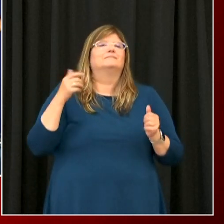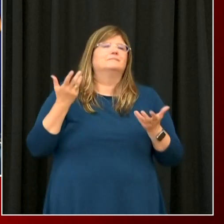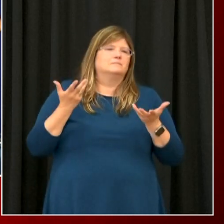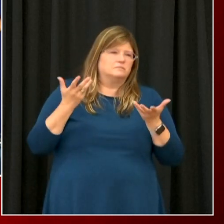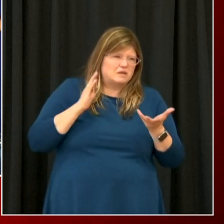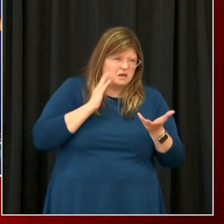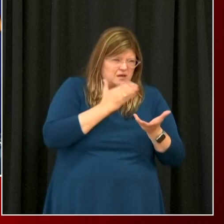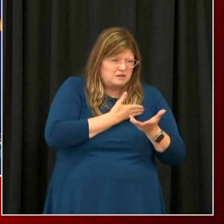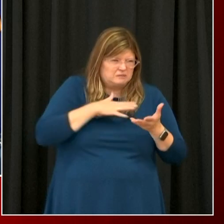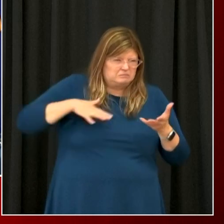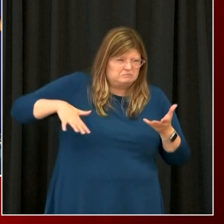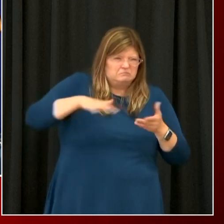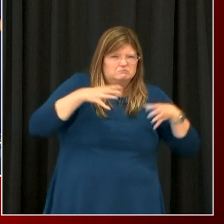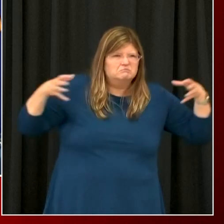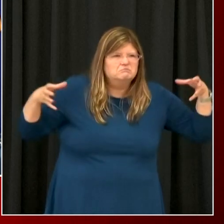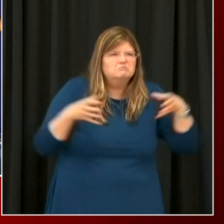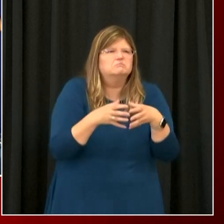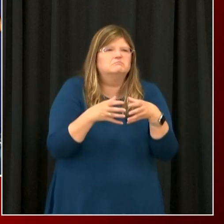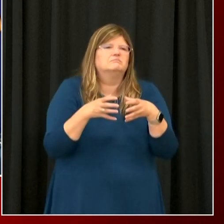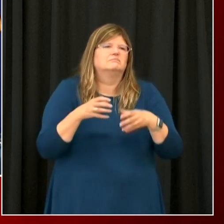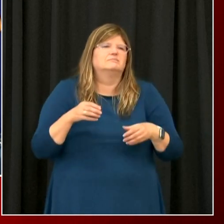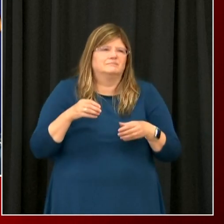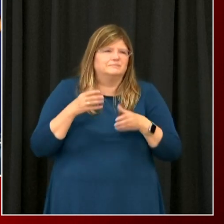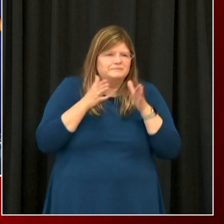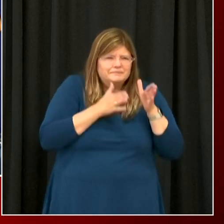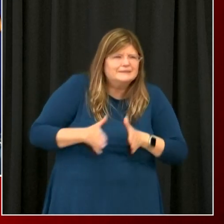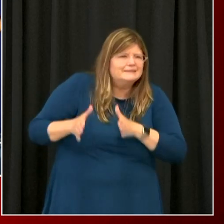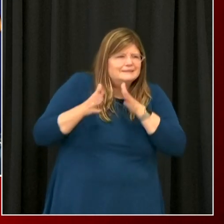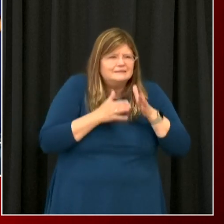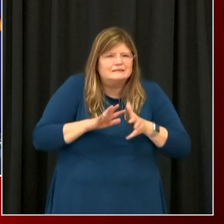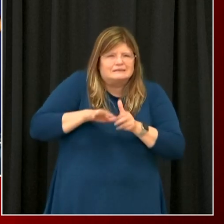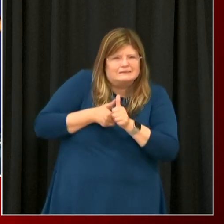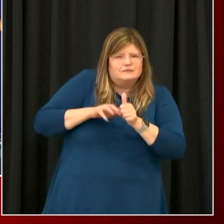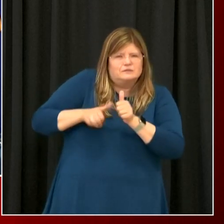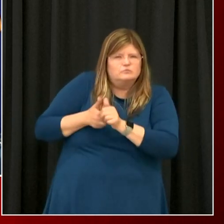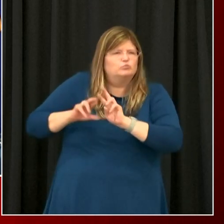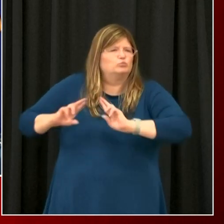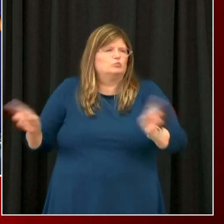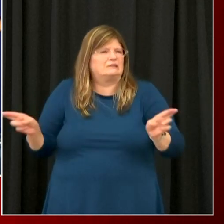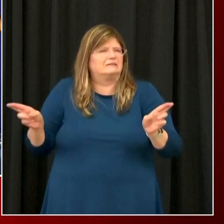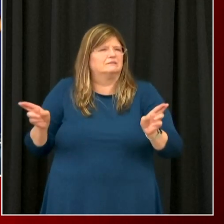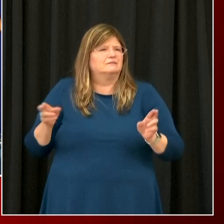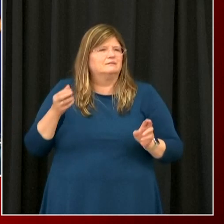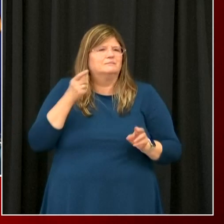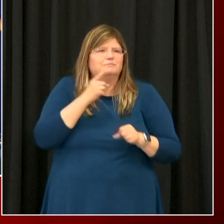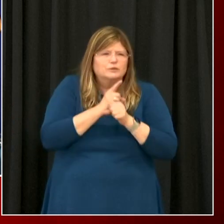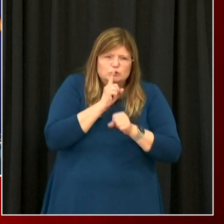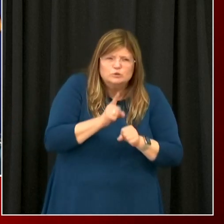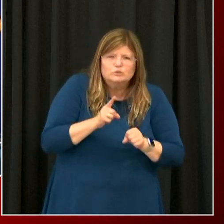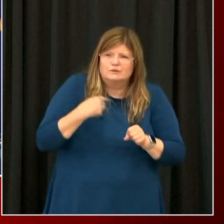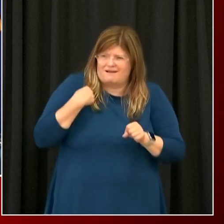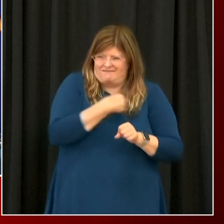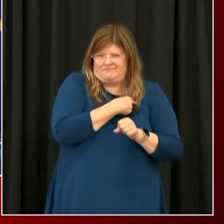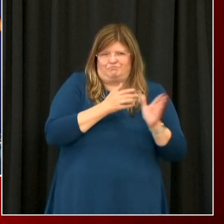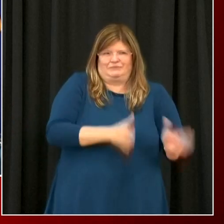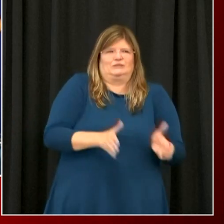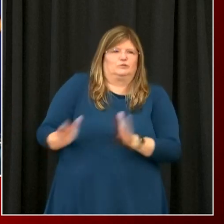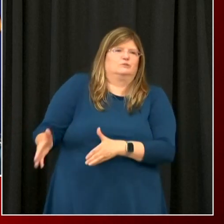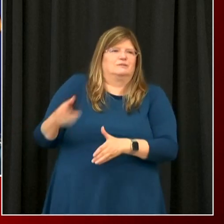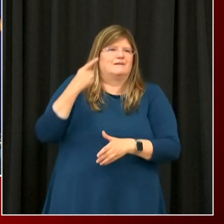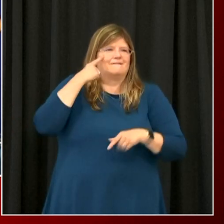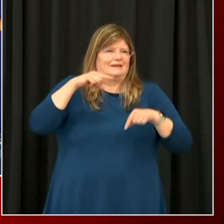lot of planning going on in the background to make sure that the district is prepared for any